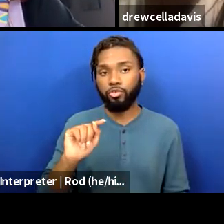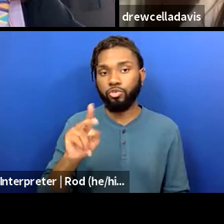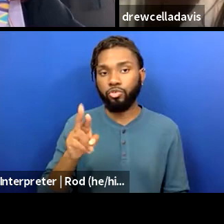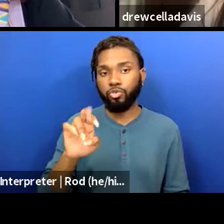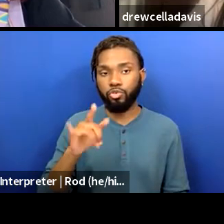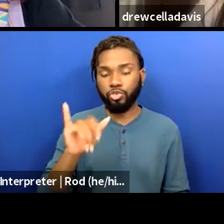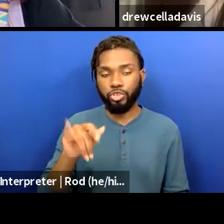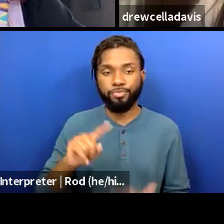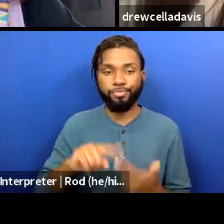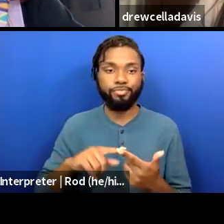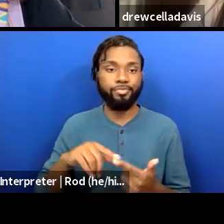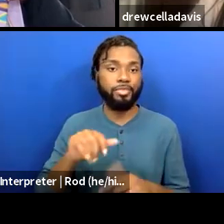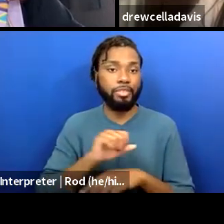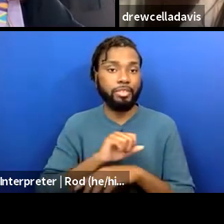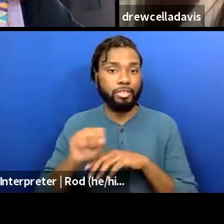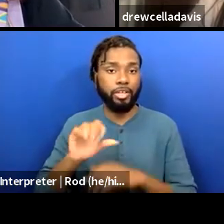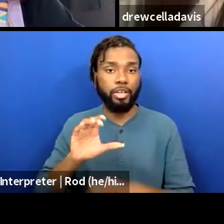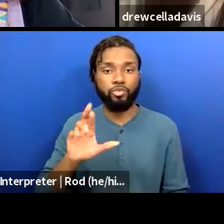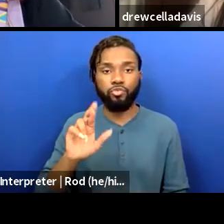stagecraft. And